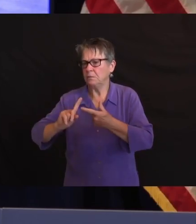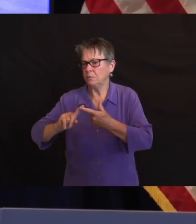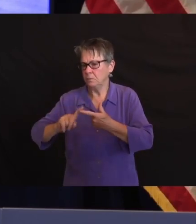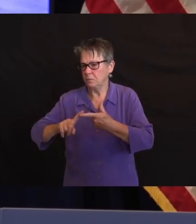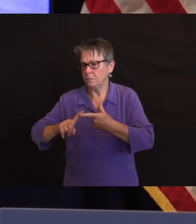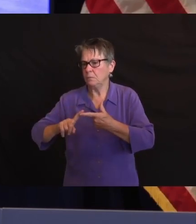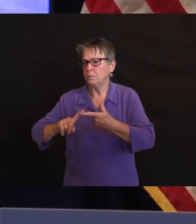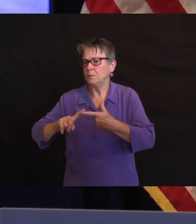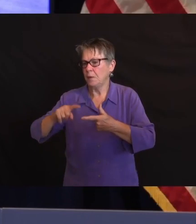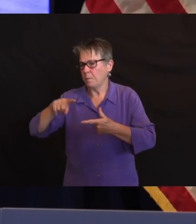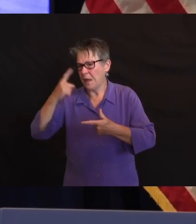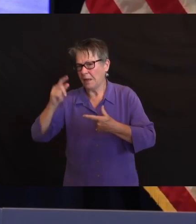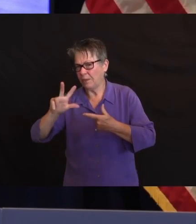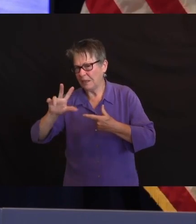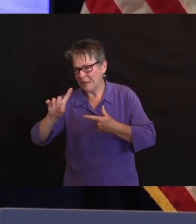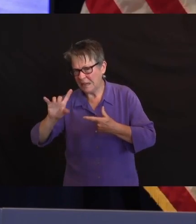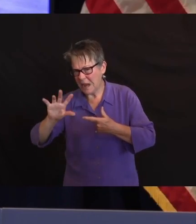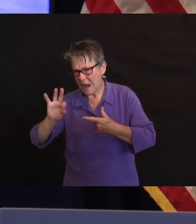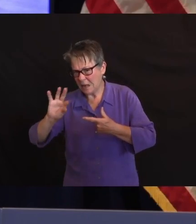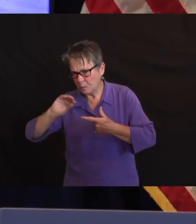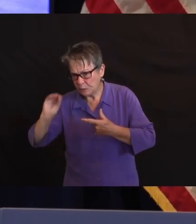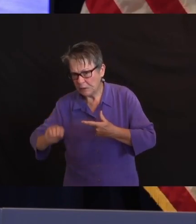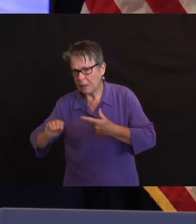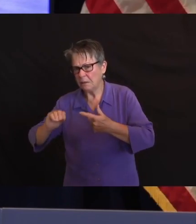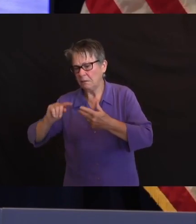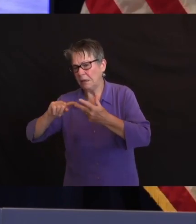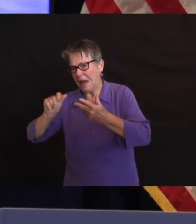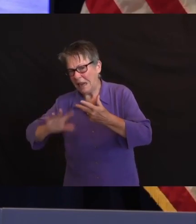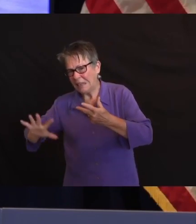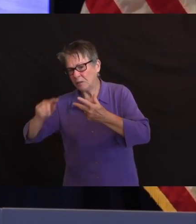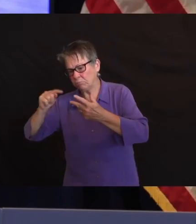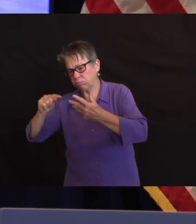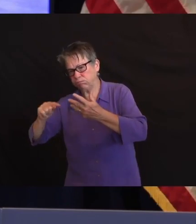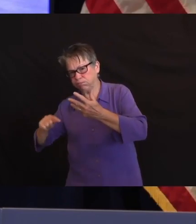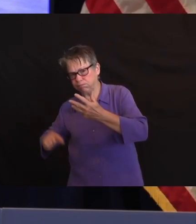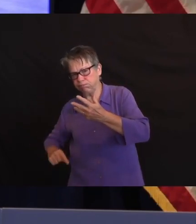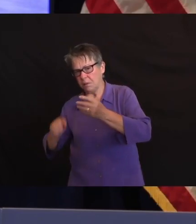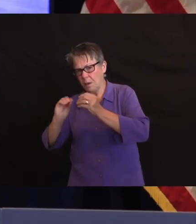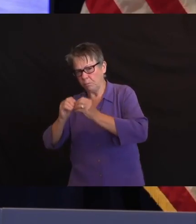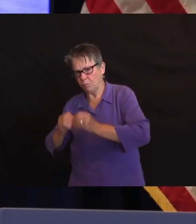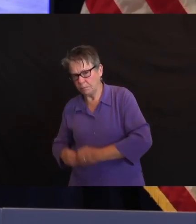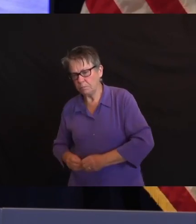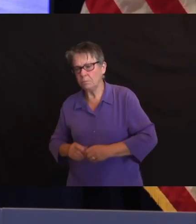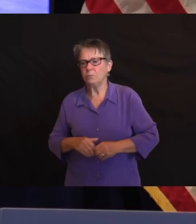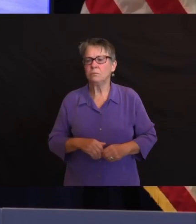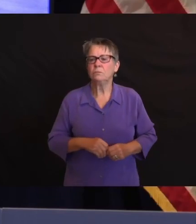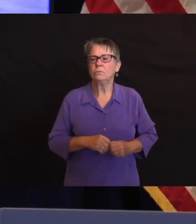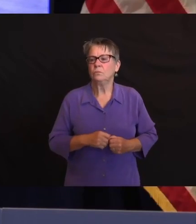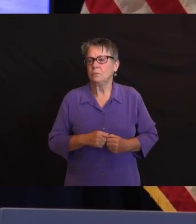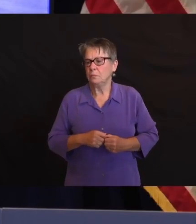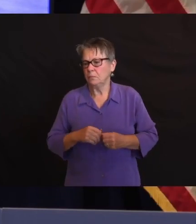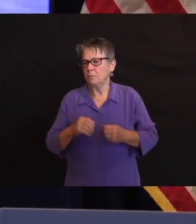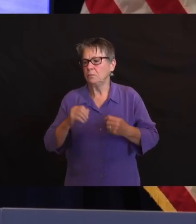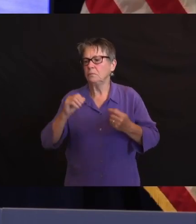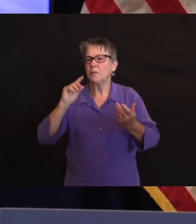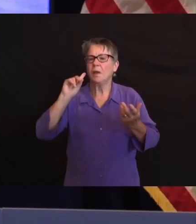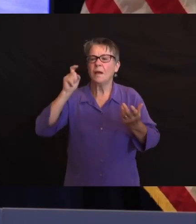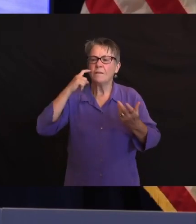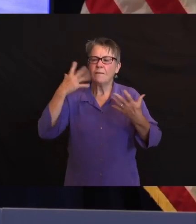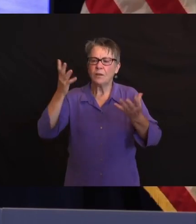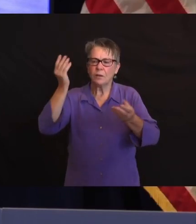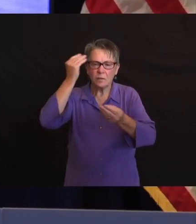4%. The governor reviewed the new cases and deaths in terms of race and ethnicity of the mortalities. White